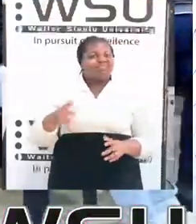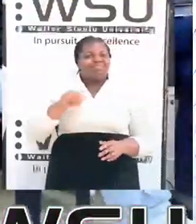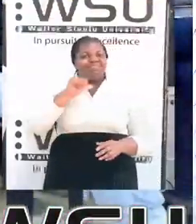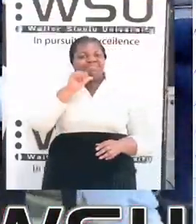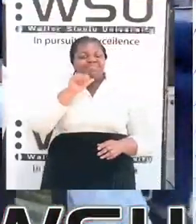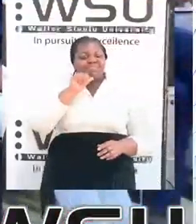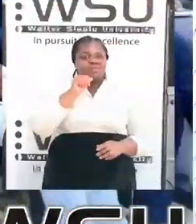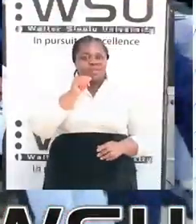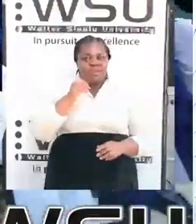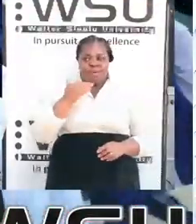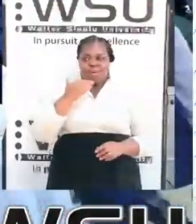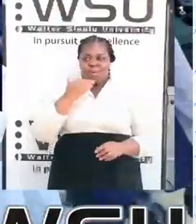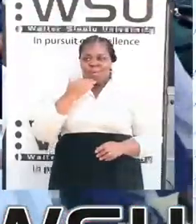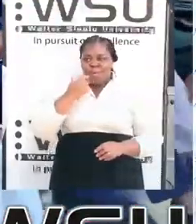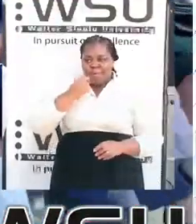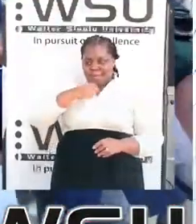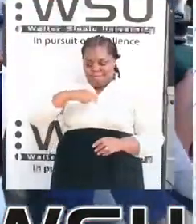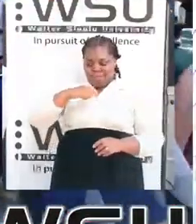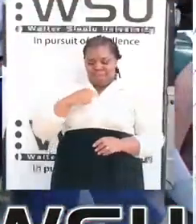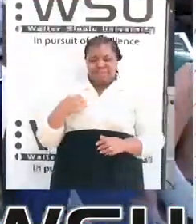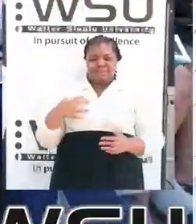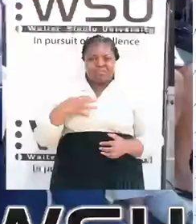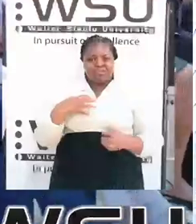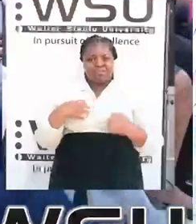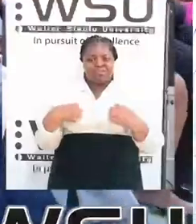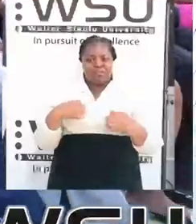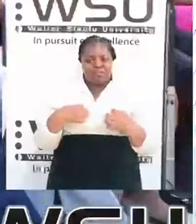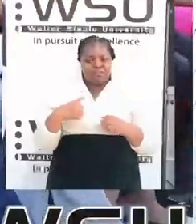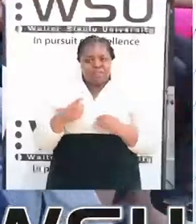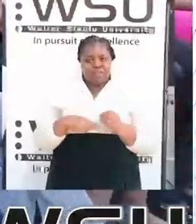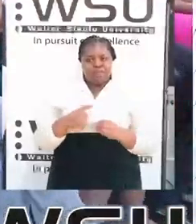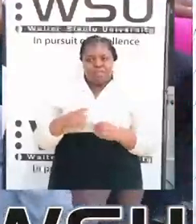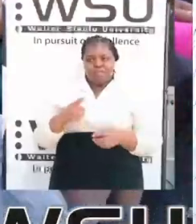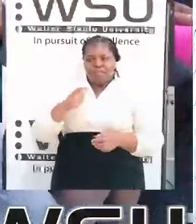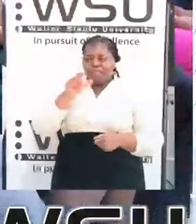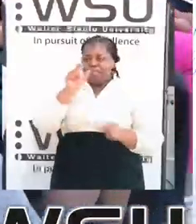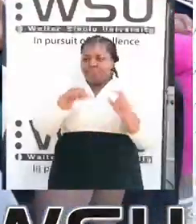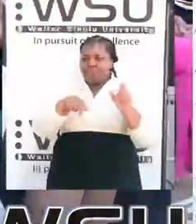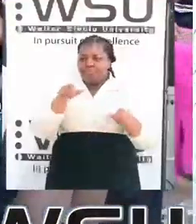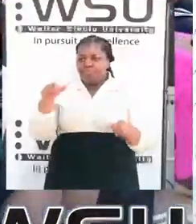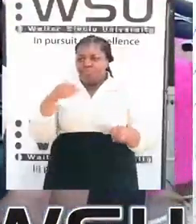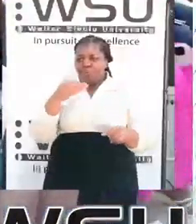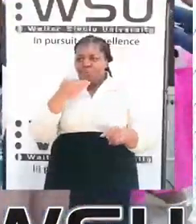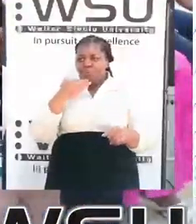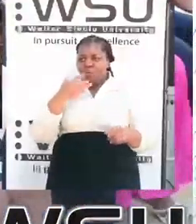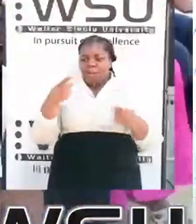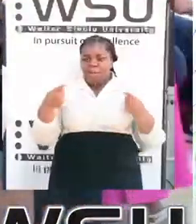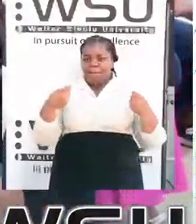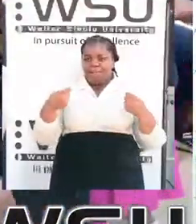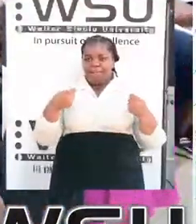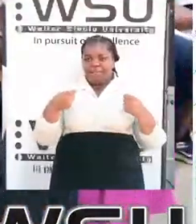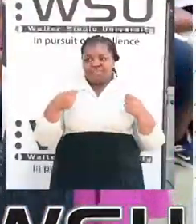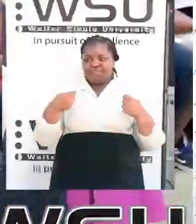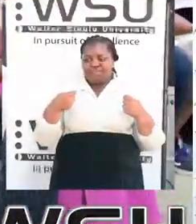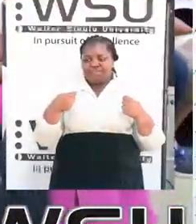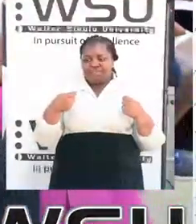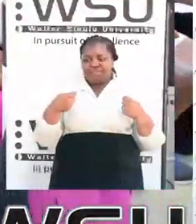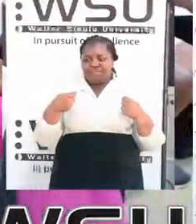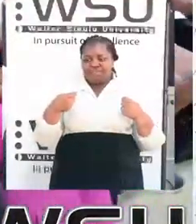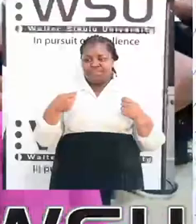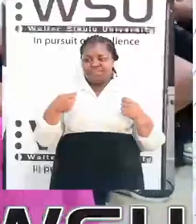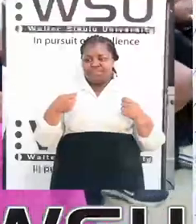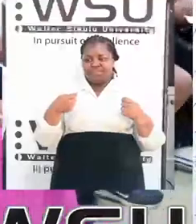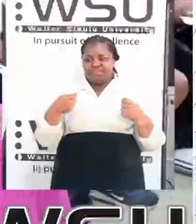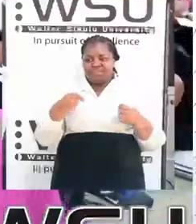regardless of our personal feelings about persons who are managing or